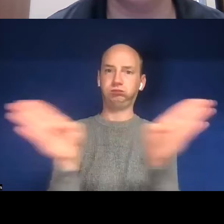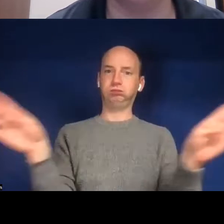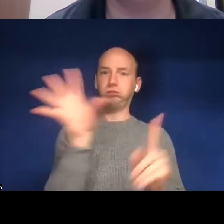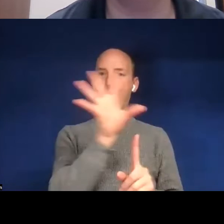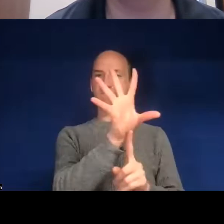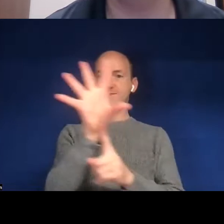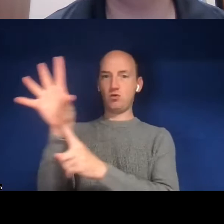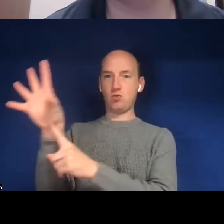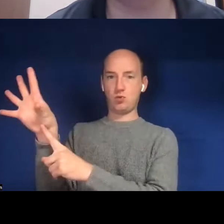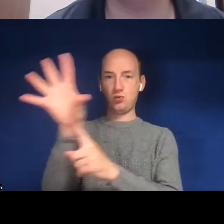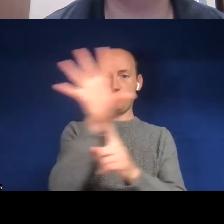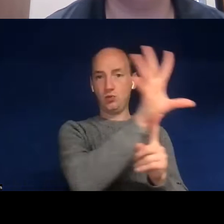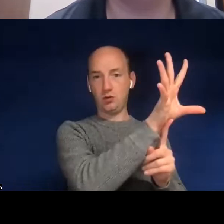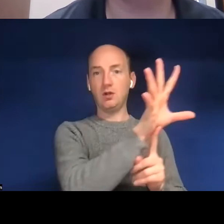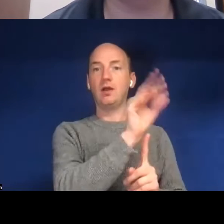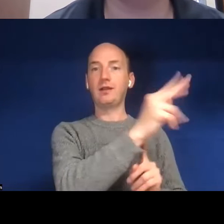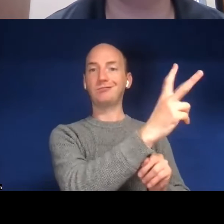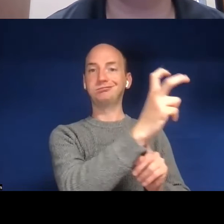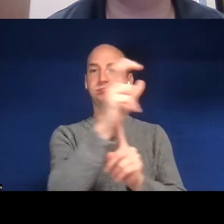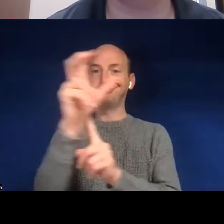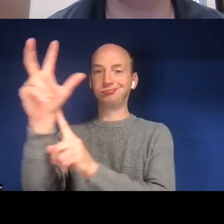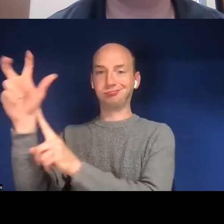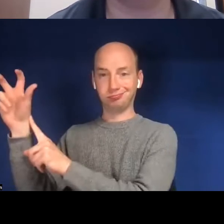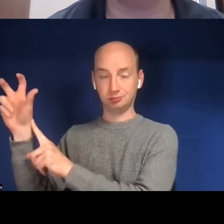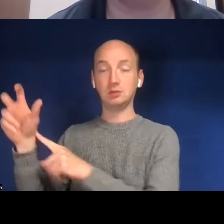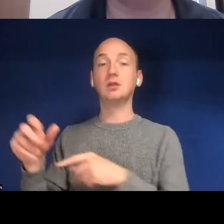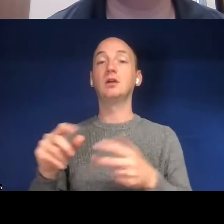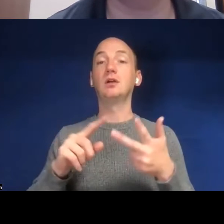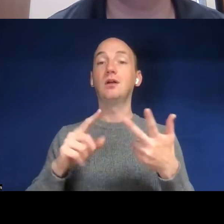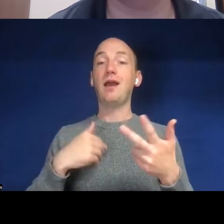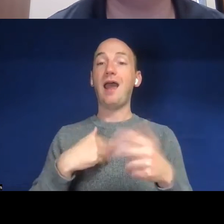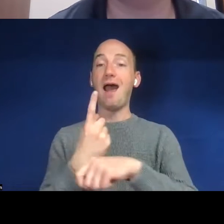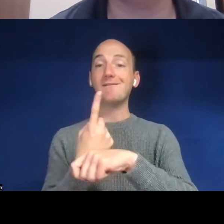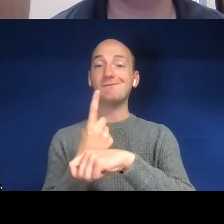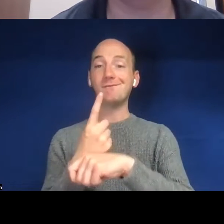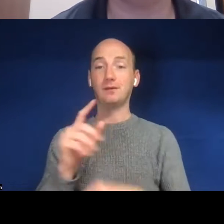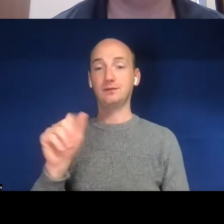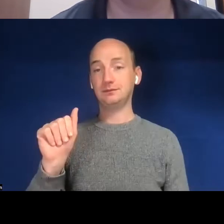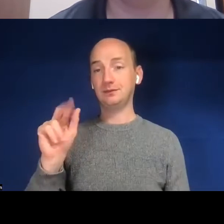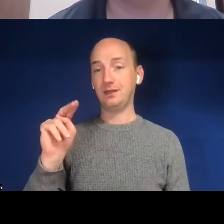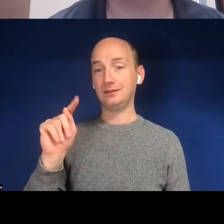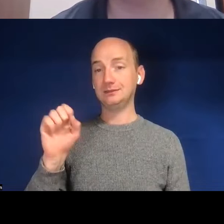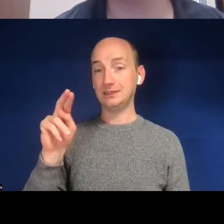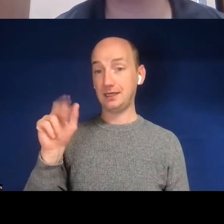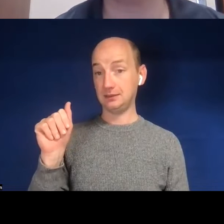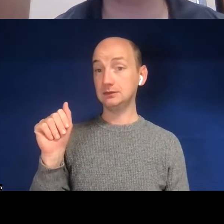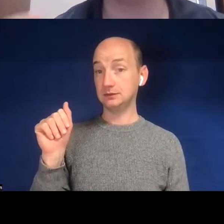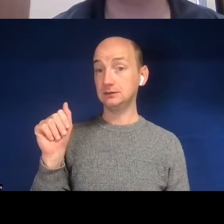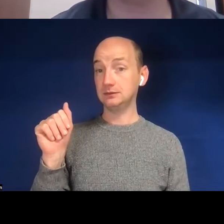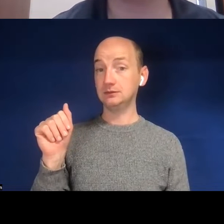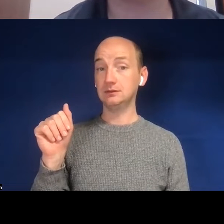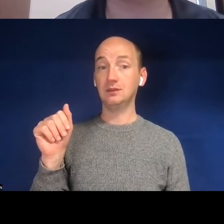where you're located. There are antennas that have been designed which are that can perceive signals